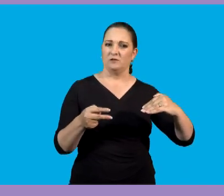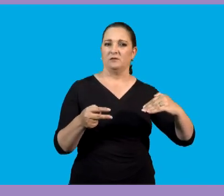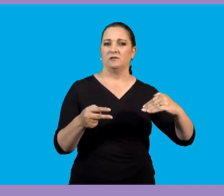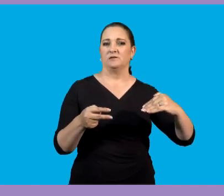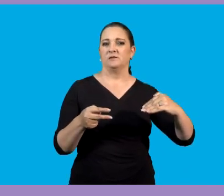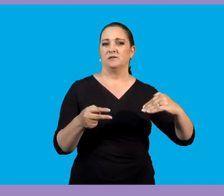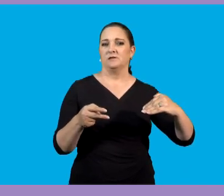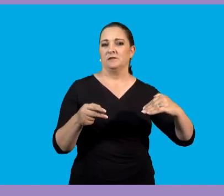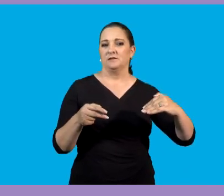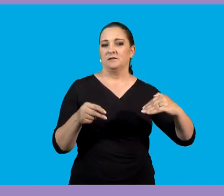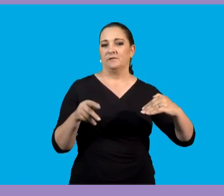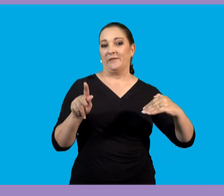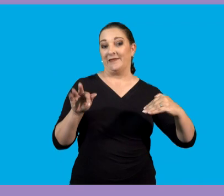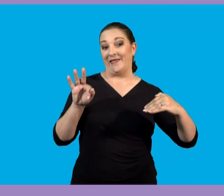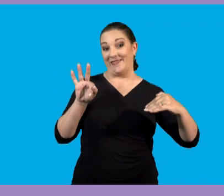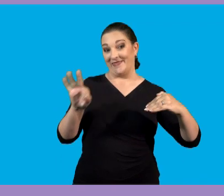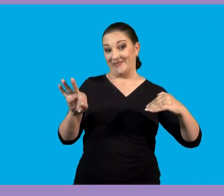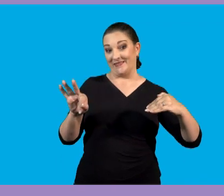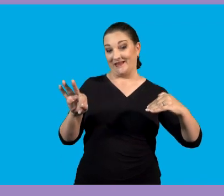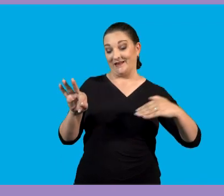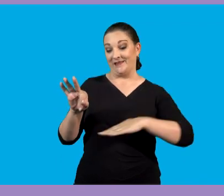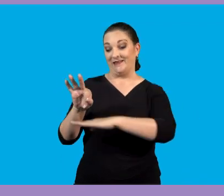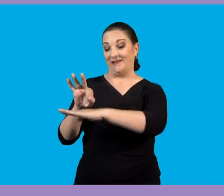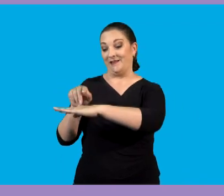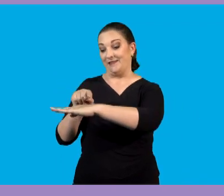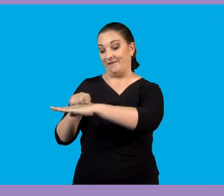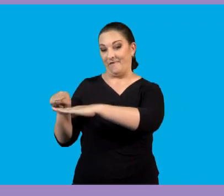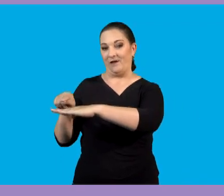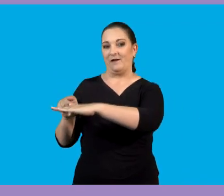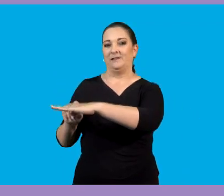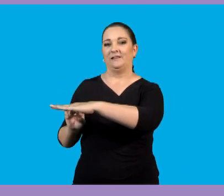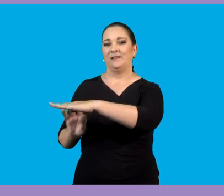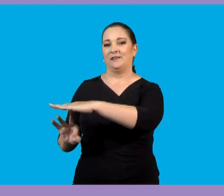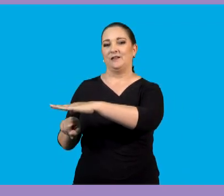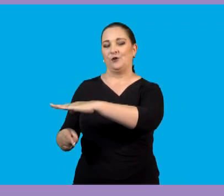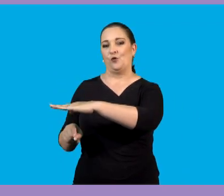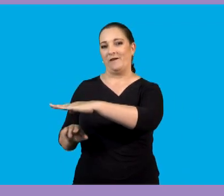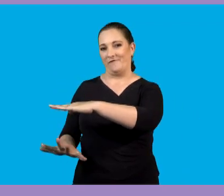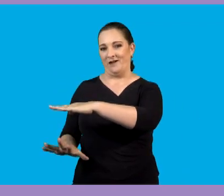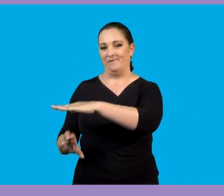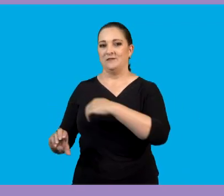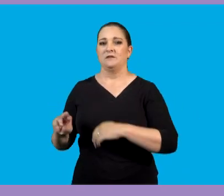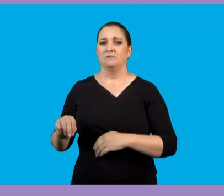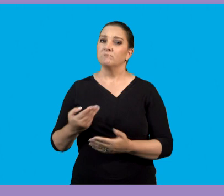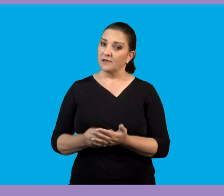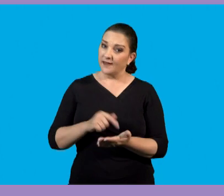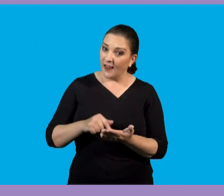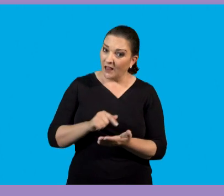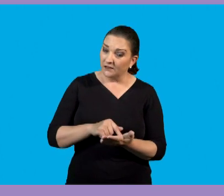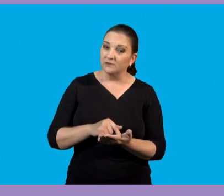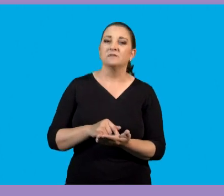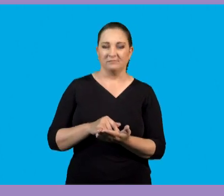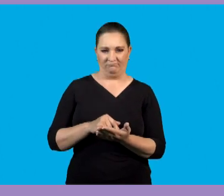that 3 divided by that 3,5 centimeters. And we would be able to calculate